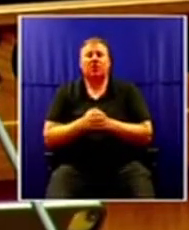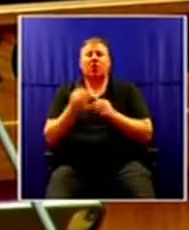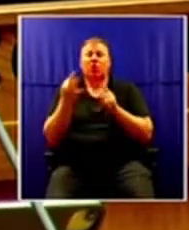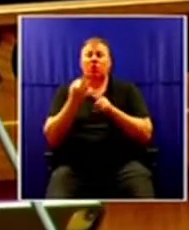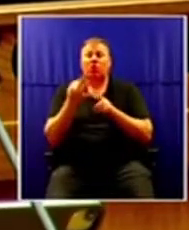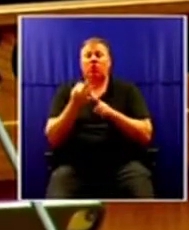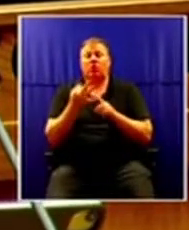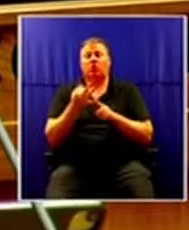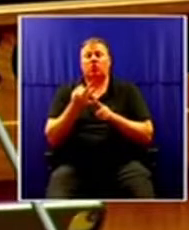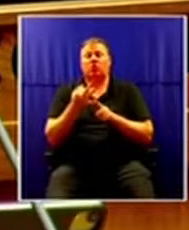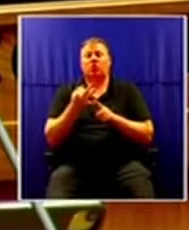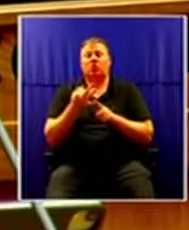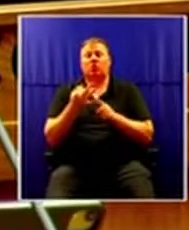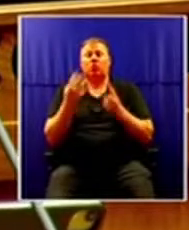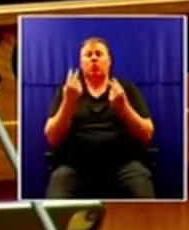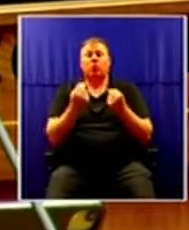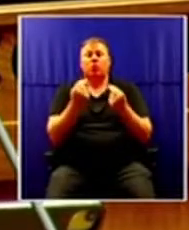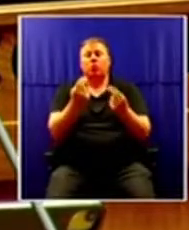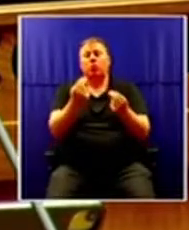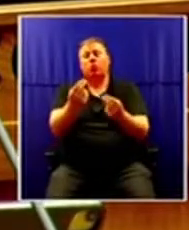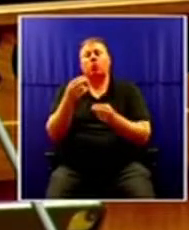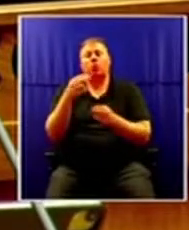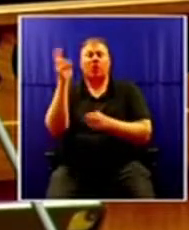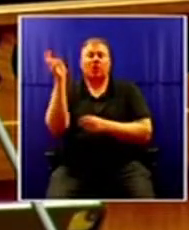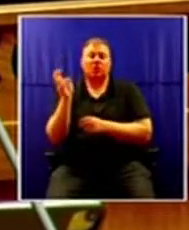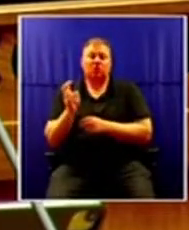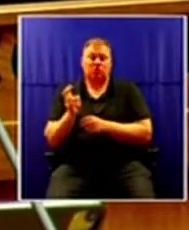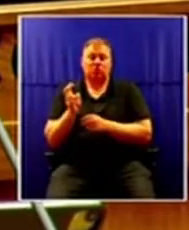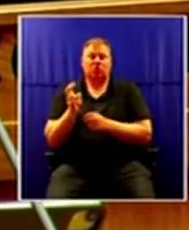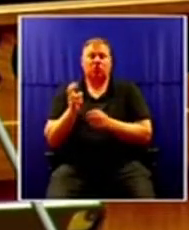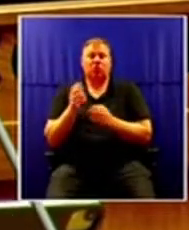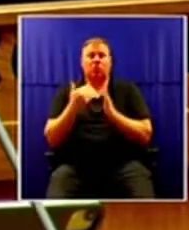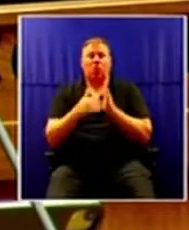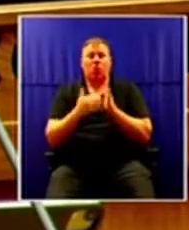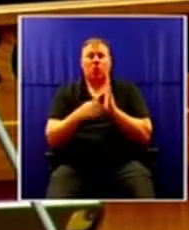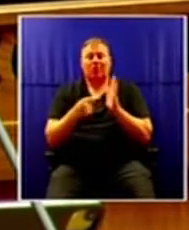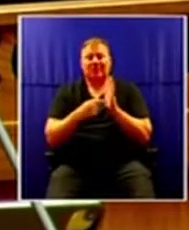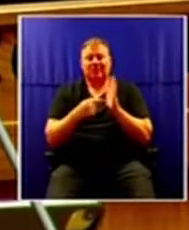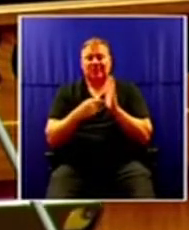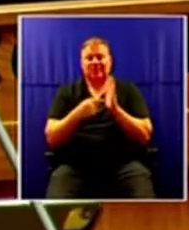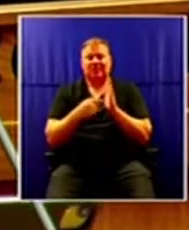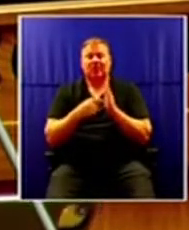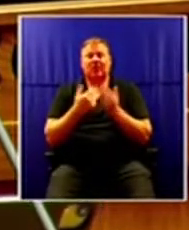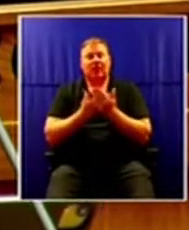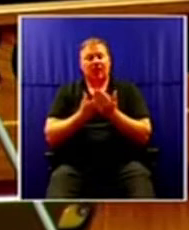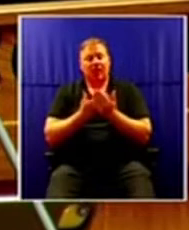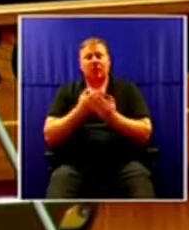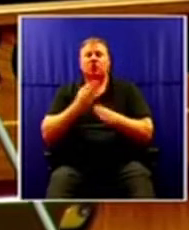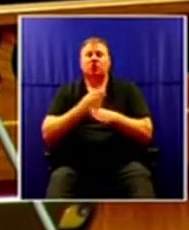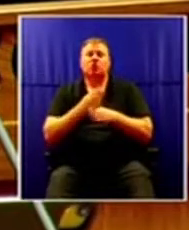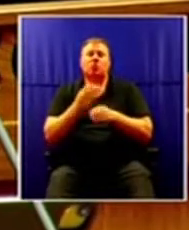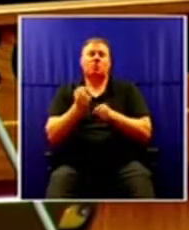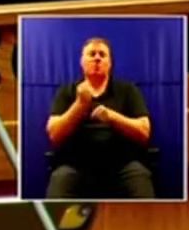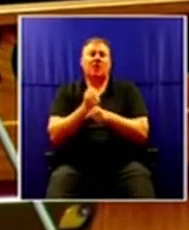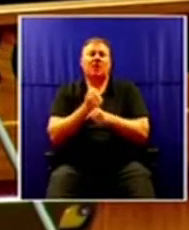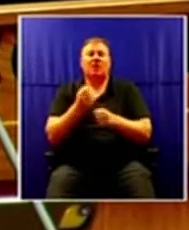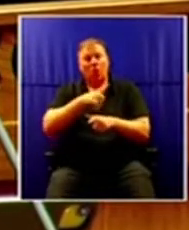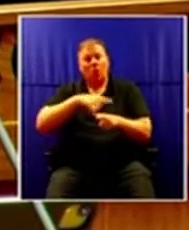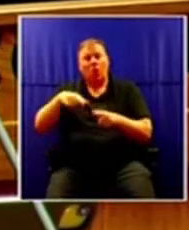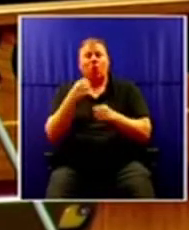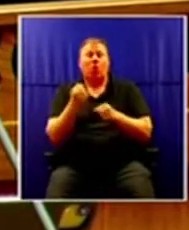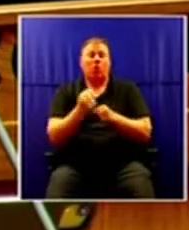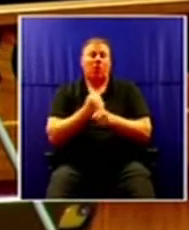presents great opportunity to boost local manufacturing and job creation. Another of